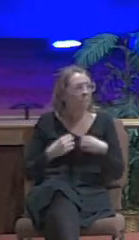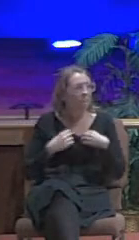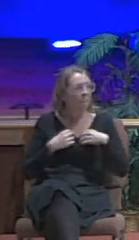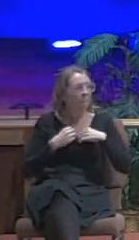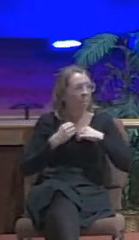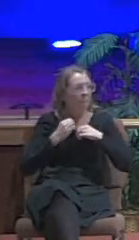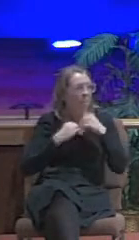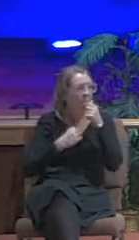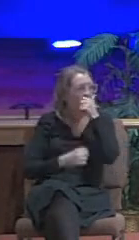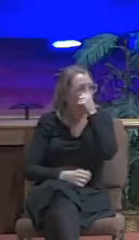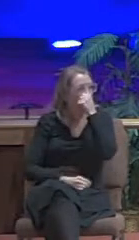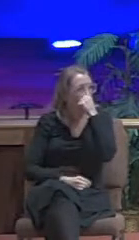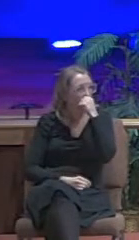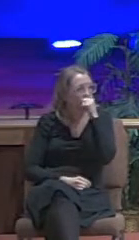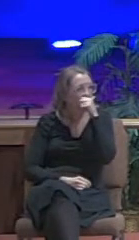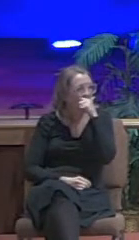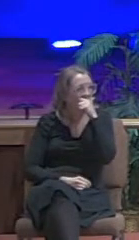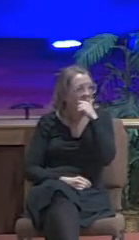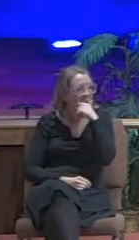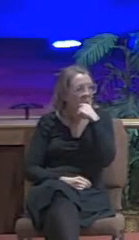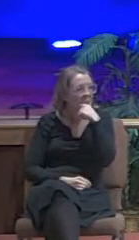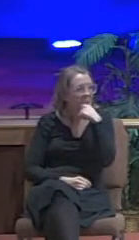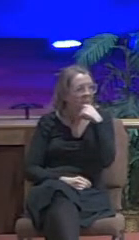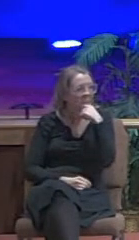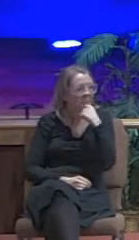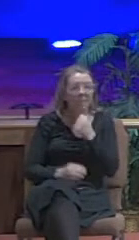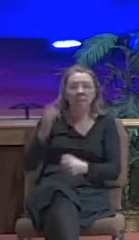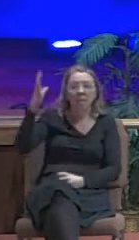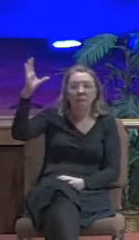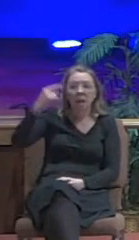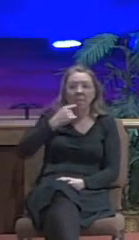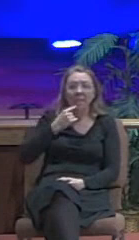That's why Jesus said, come to him as little children.